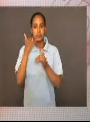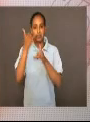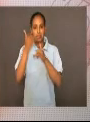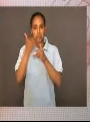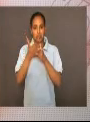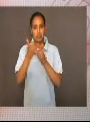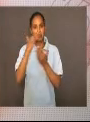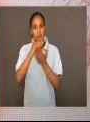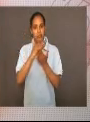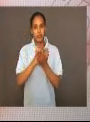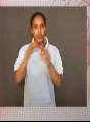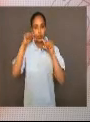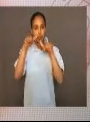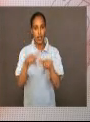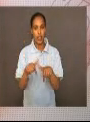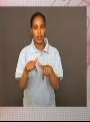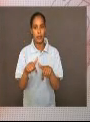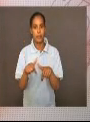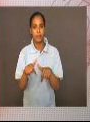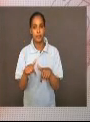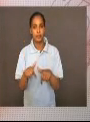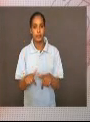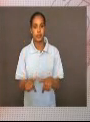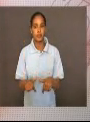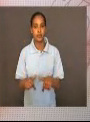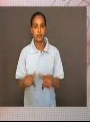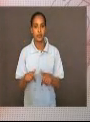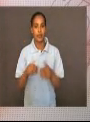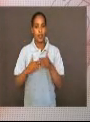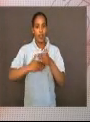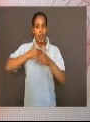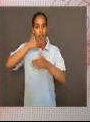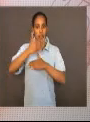This brings us to the end of our lesson today.